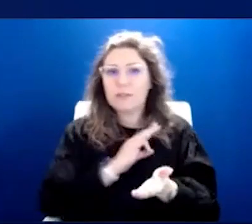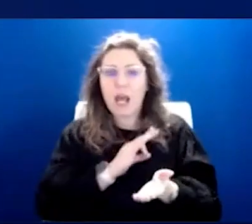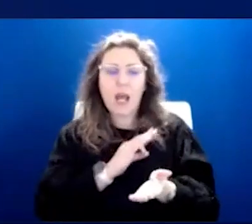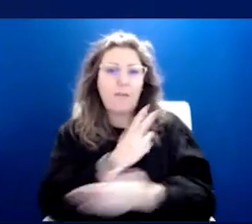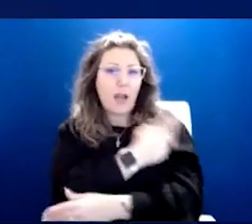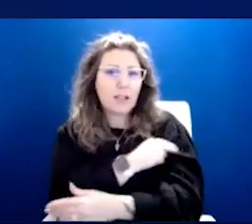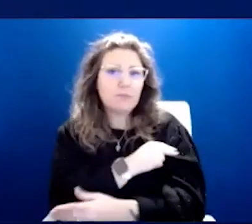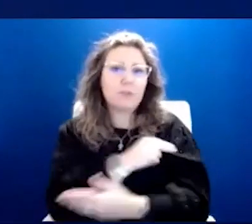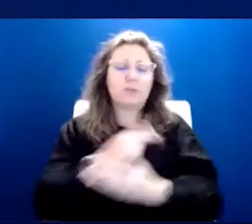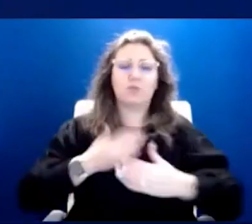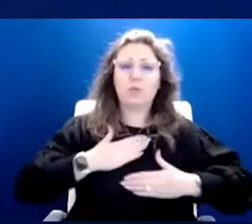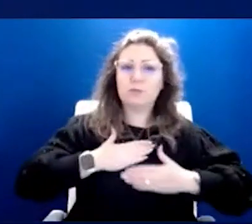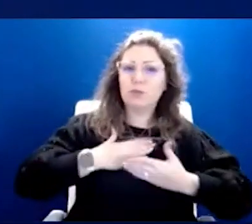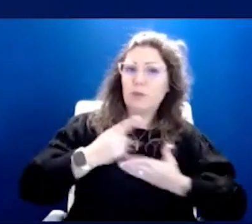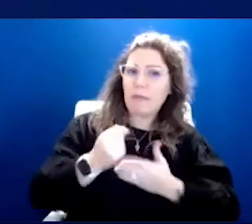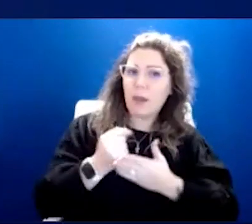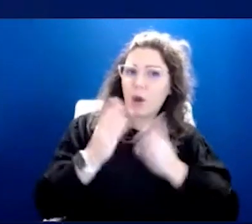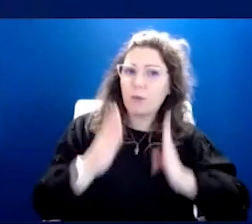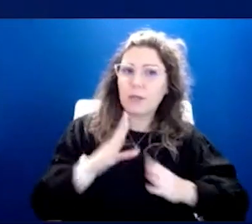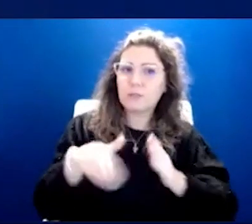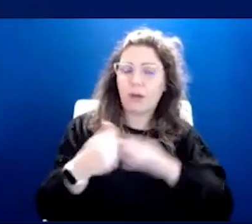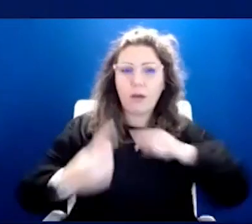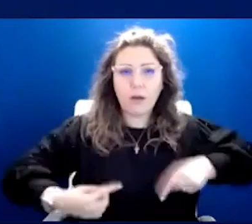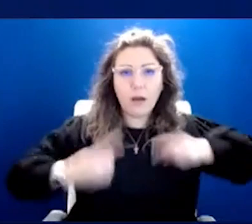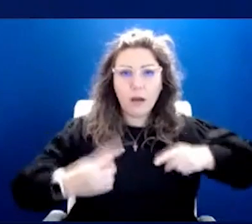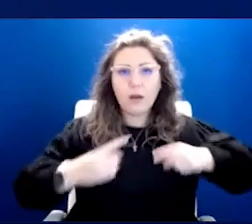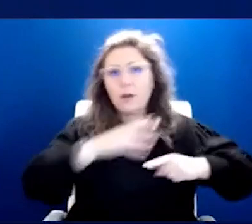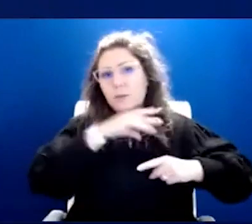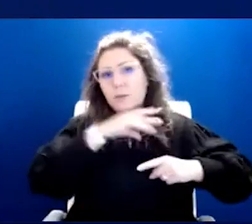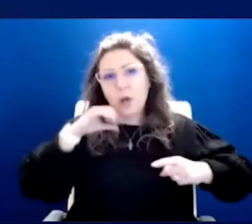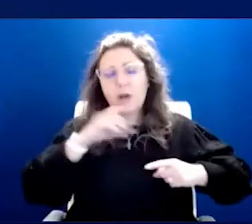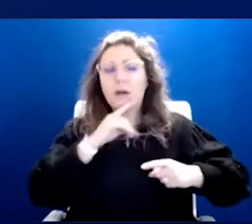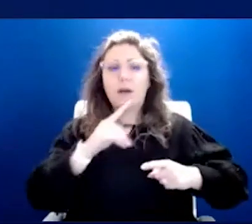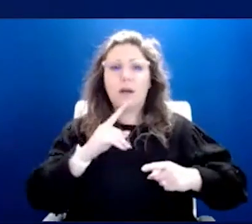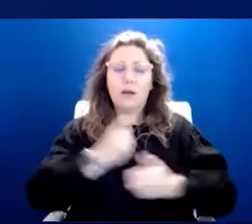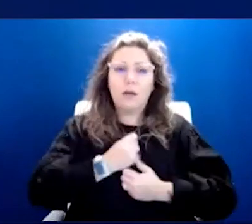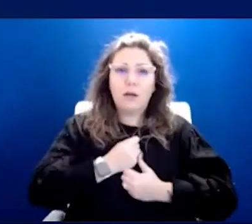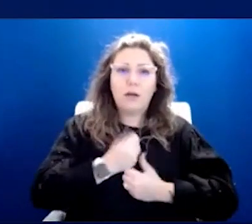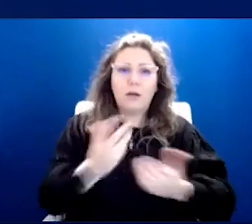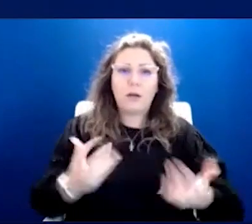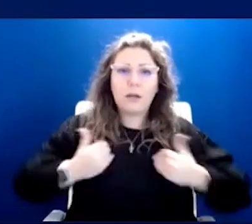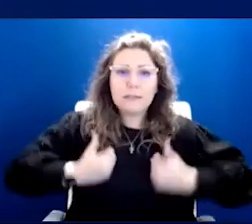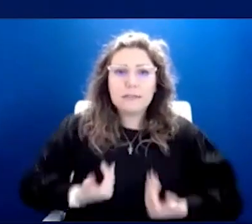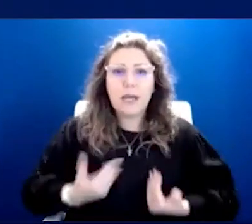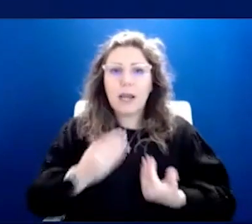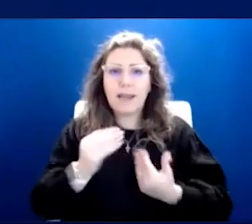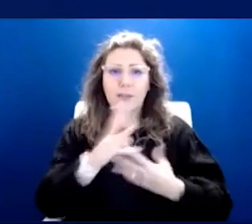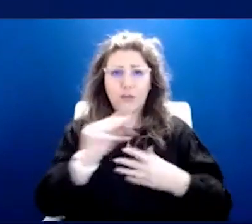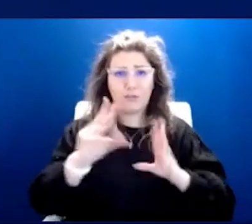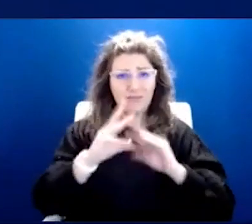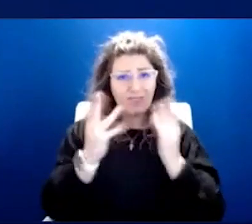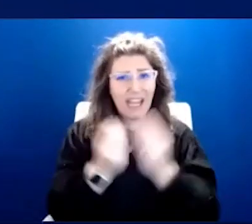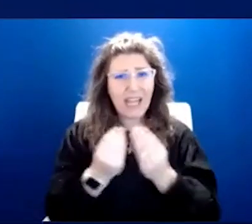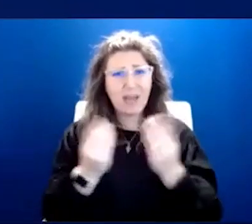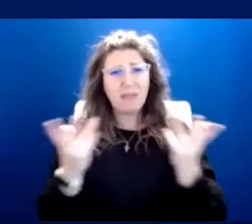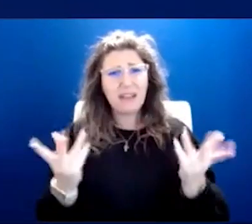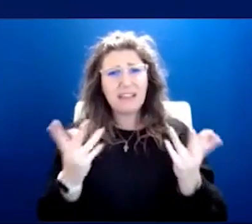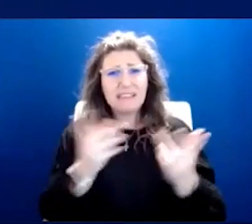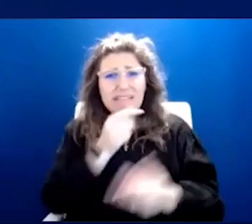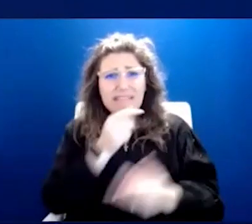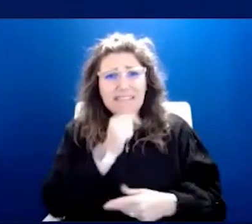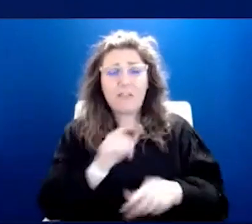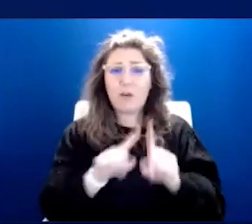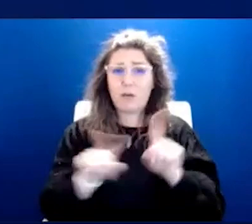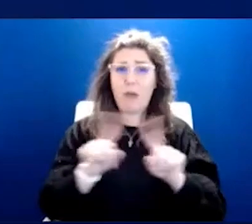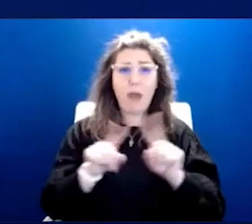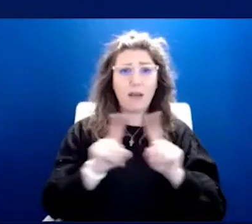therapists, who have struggled through this whole pandemic and are really hurting right now. And their families are hurting, right? But the same is true in public health.